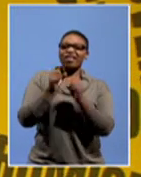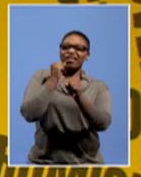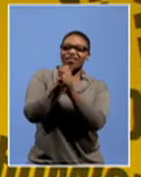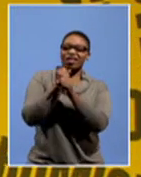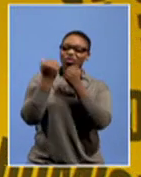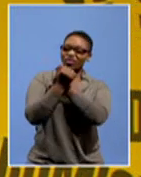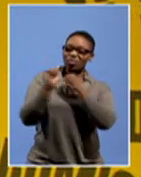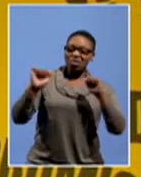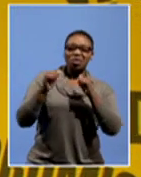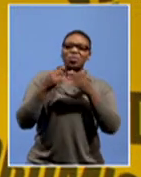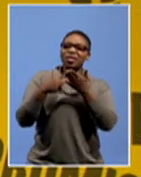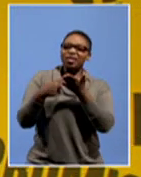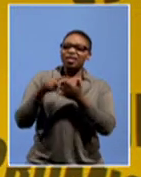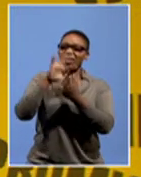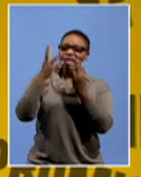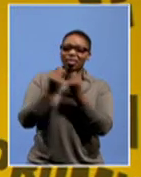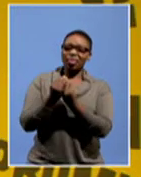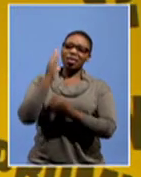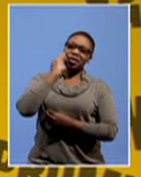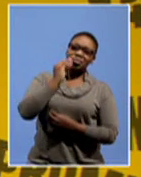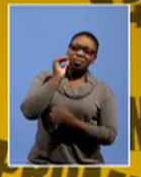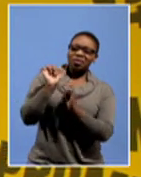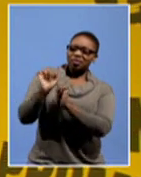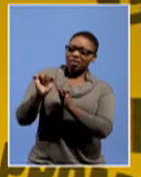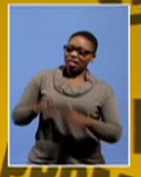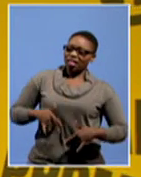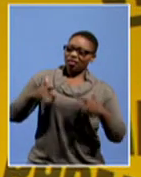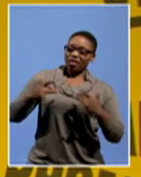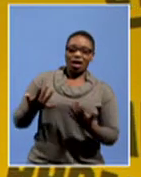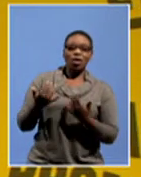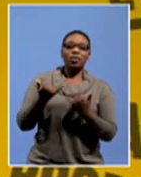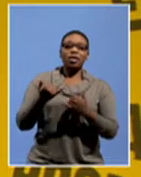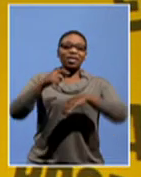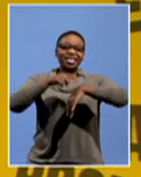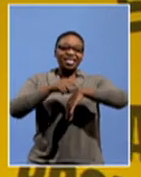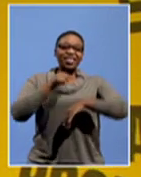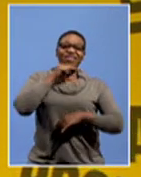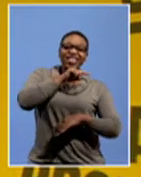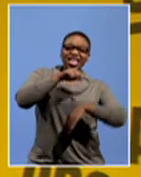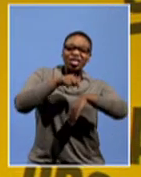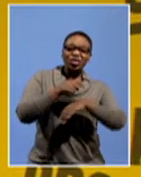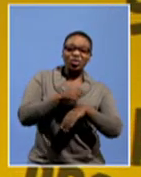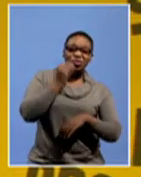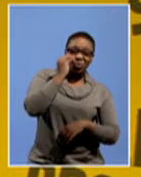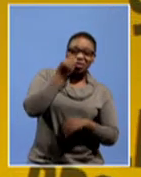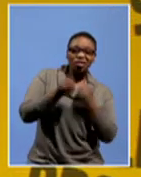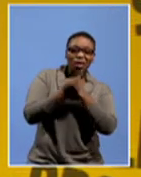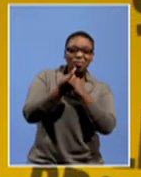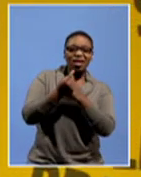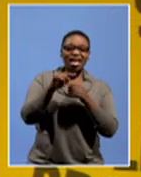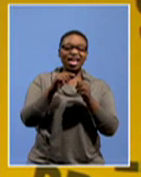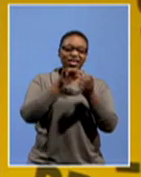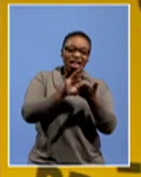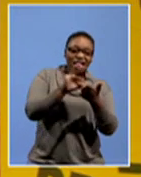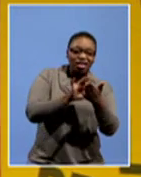we discuss all aspects of your lived experience. So in the era of fake news and with election campaigns gaining